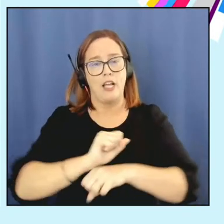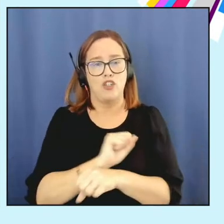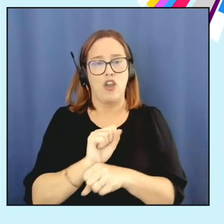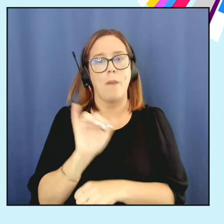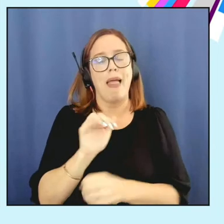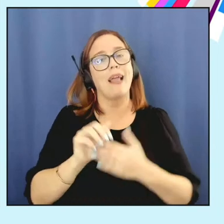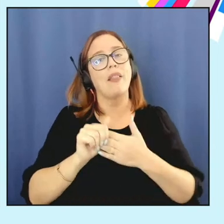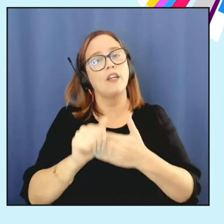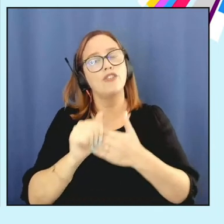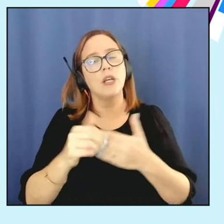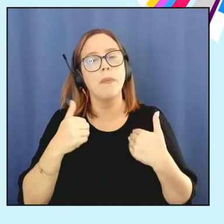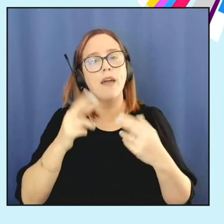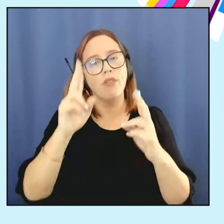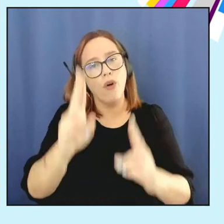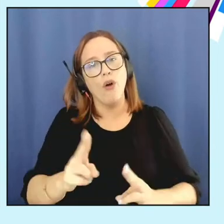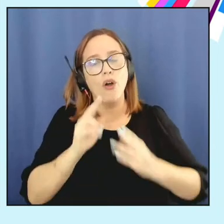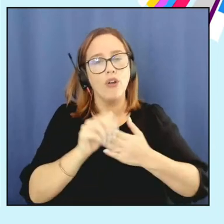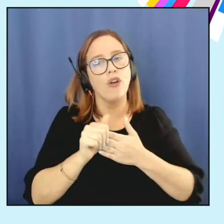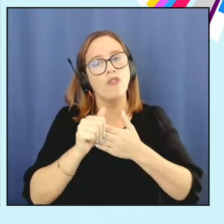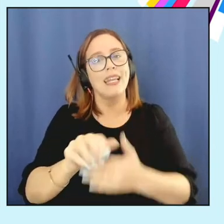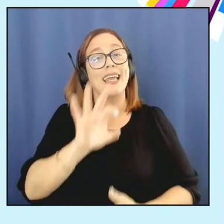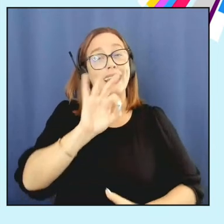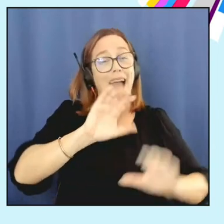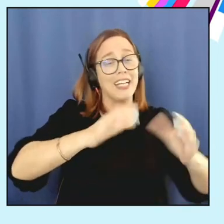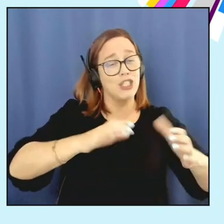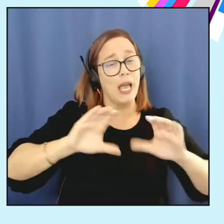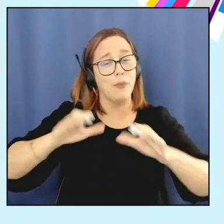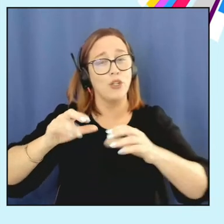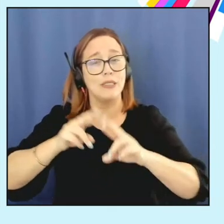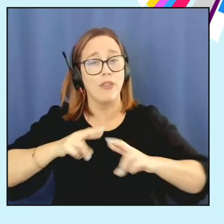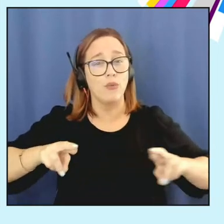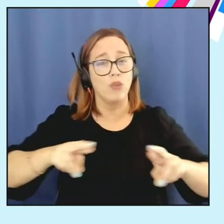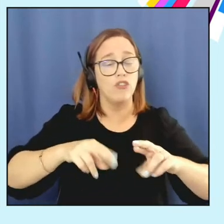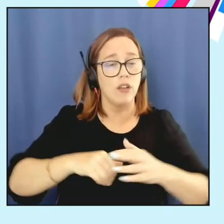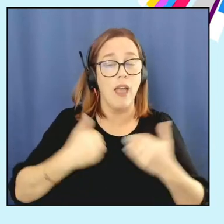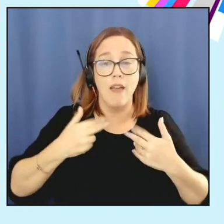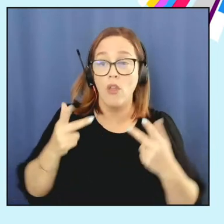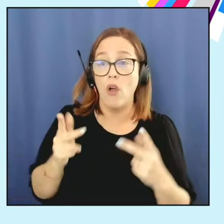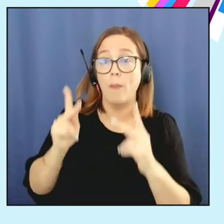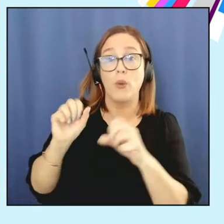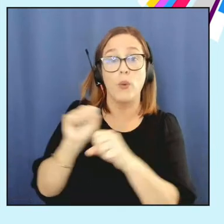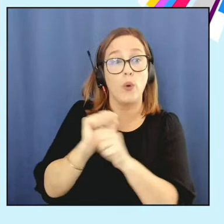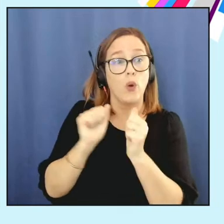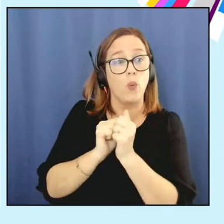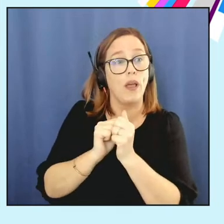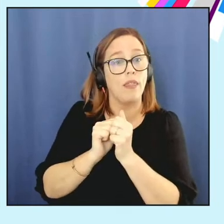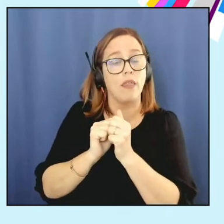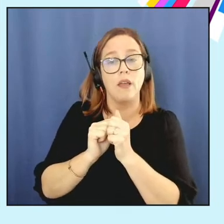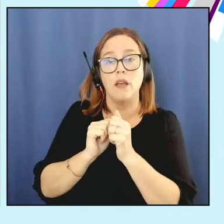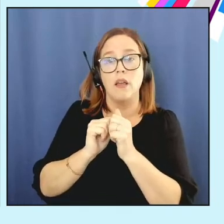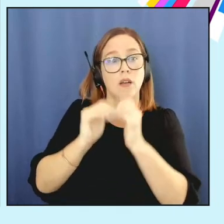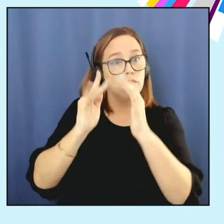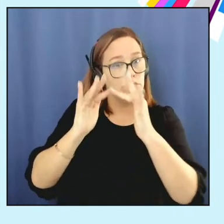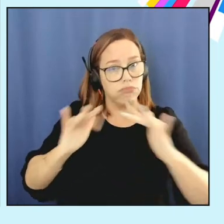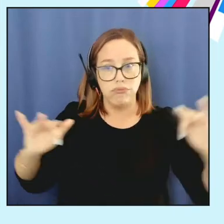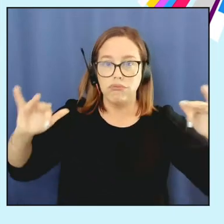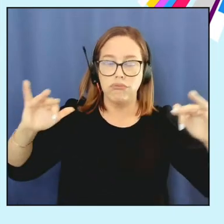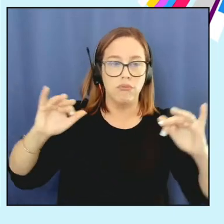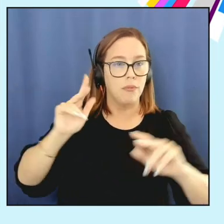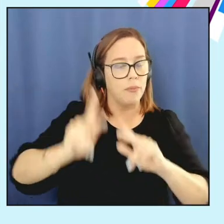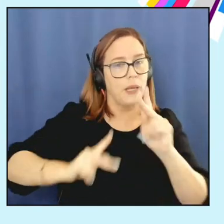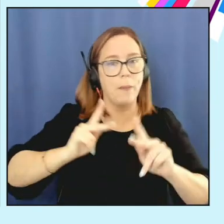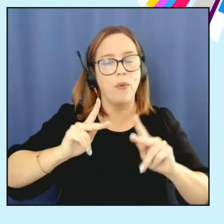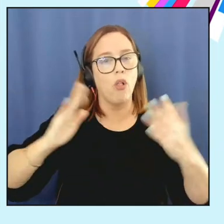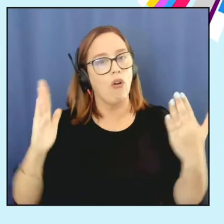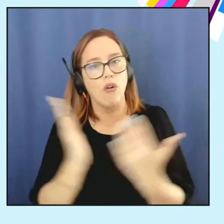have the honor of leading 9 chapters in the region. I've had the opportunity to work with multidisciplinary people across the entire